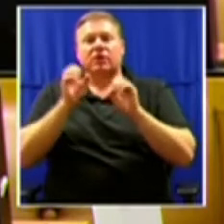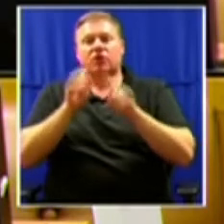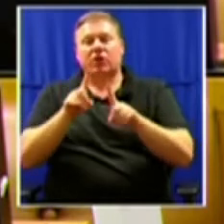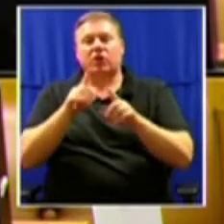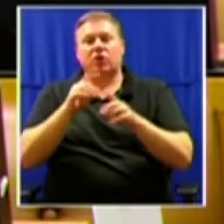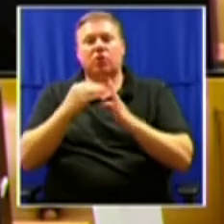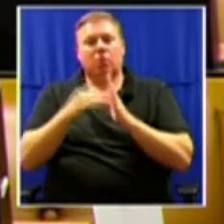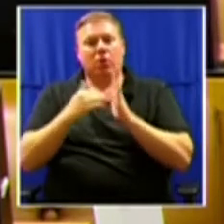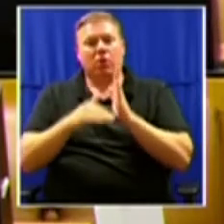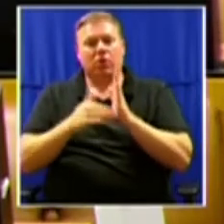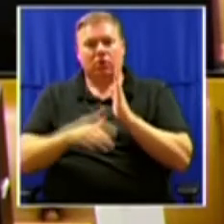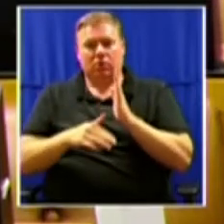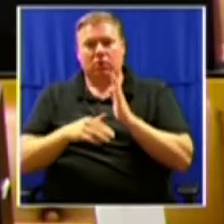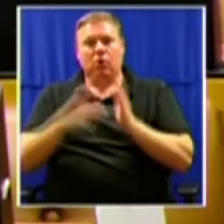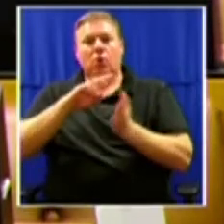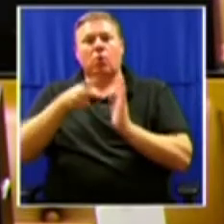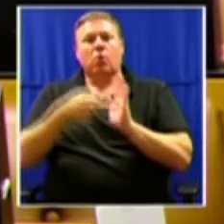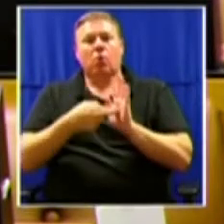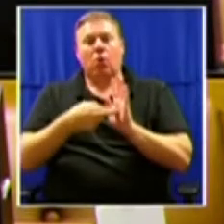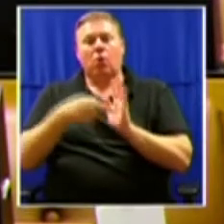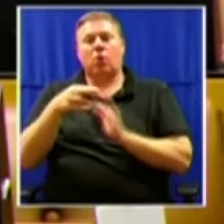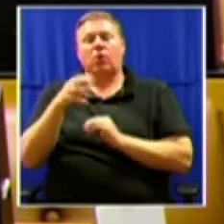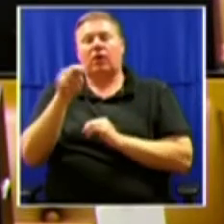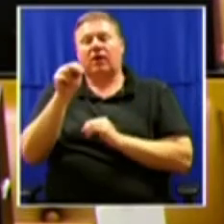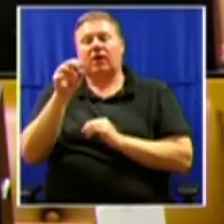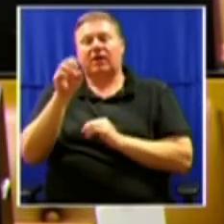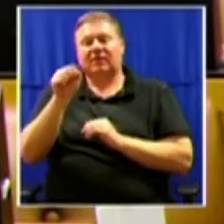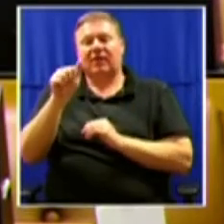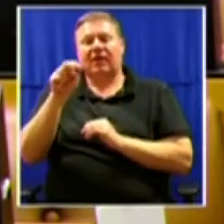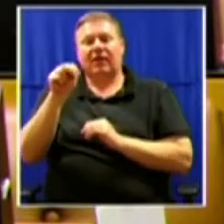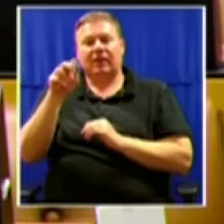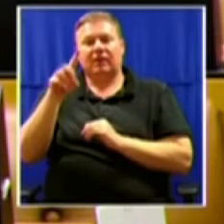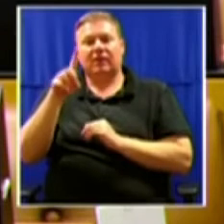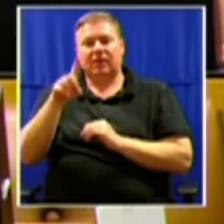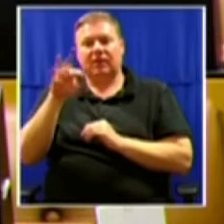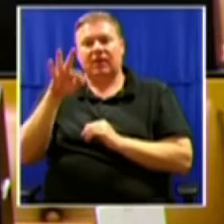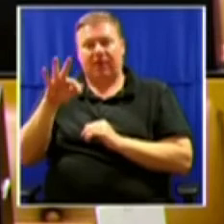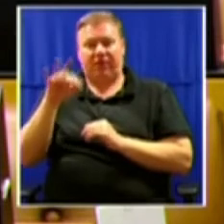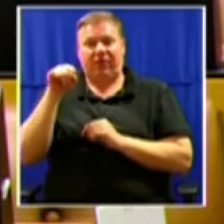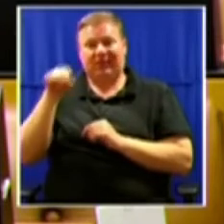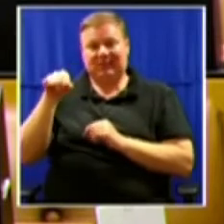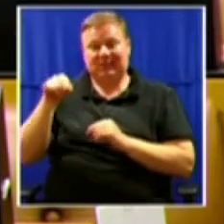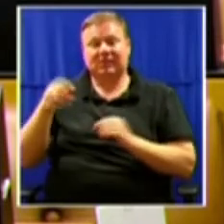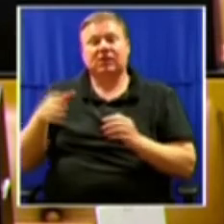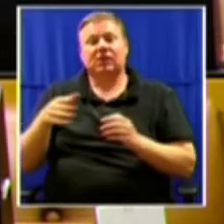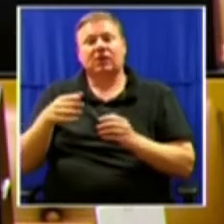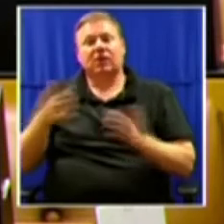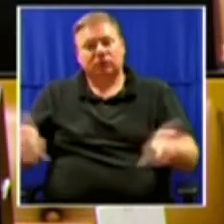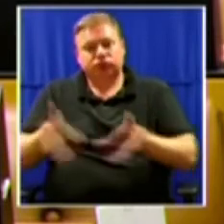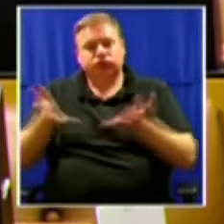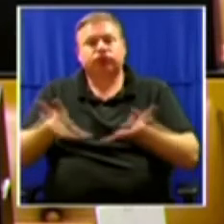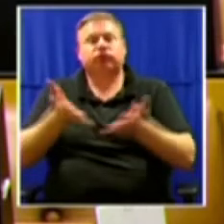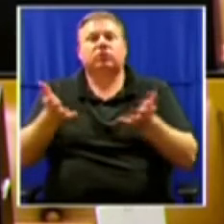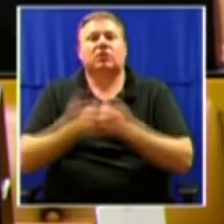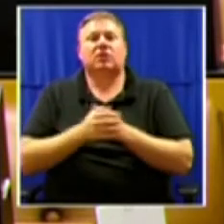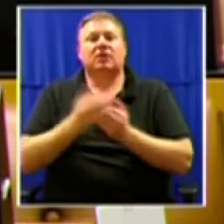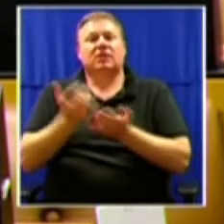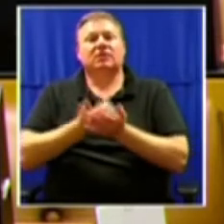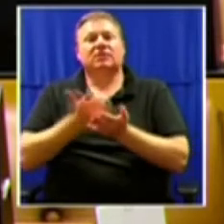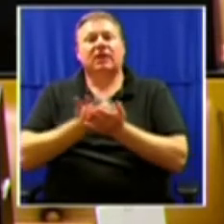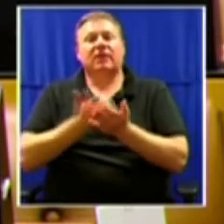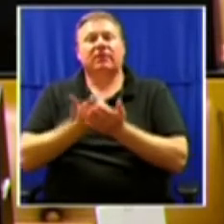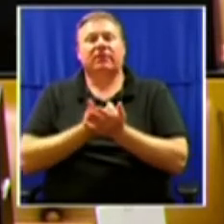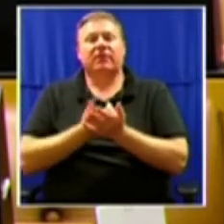promote the role of the South African National Defence Force as an enabler to create a safe environment to attract